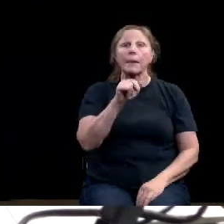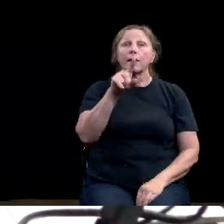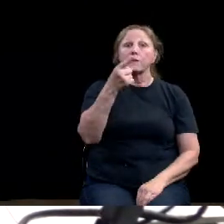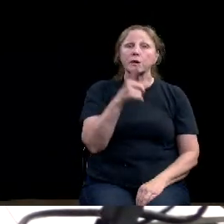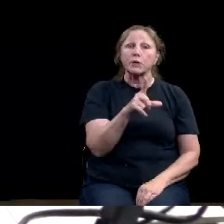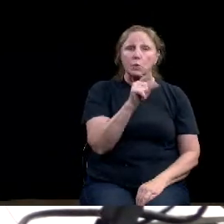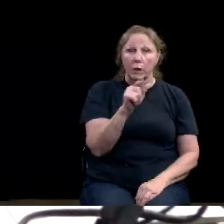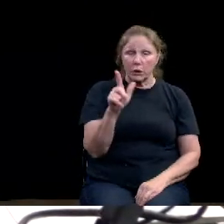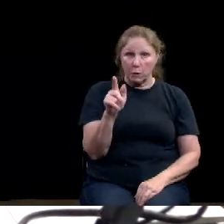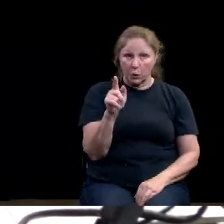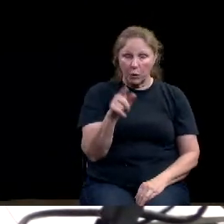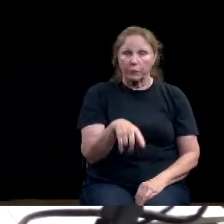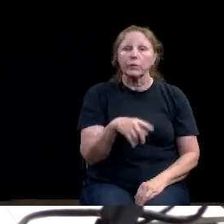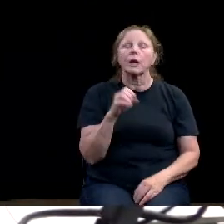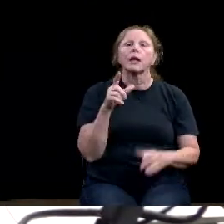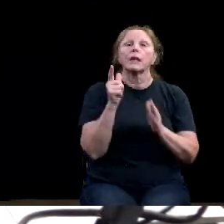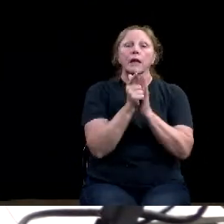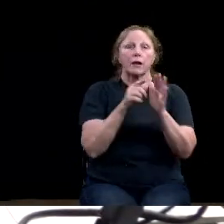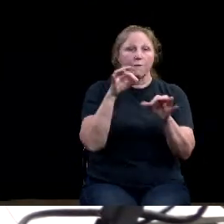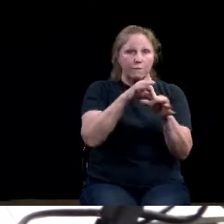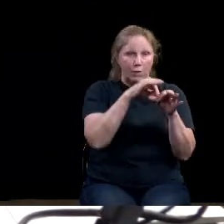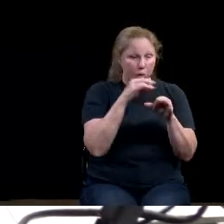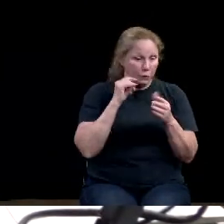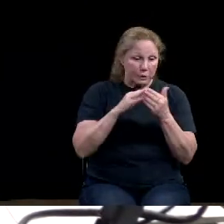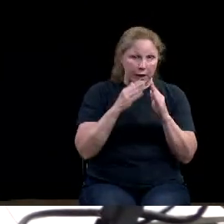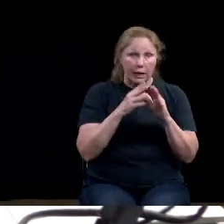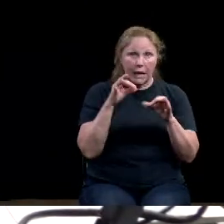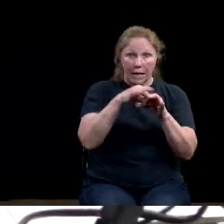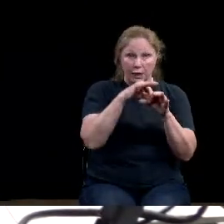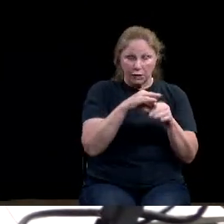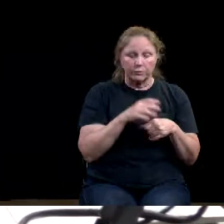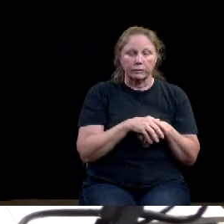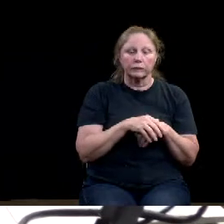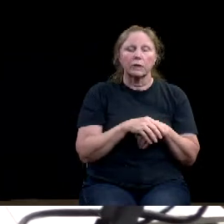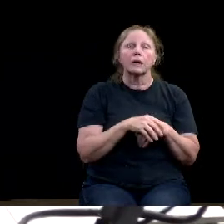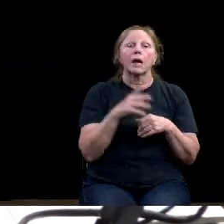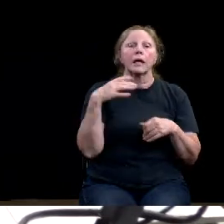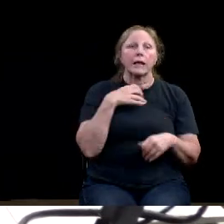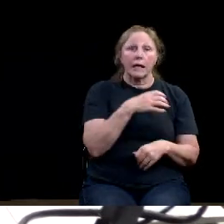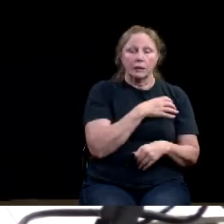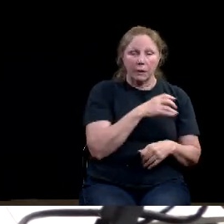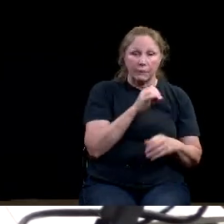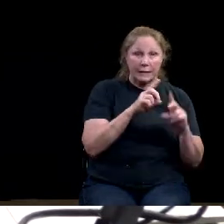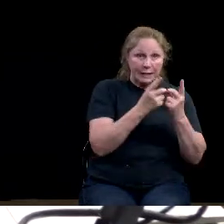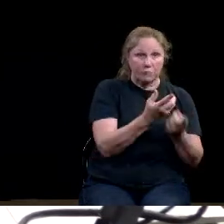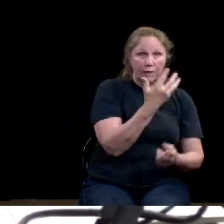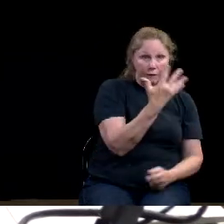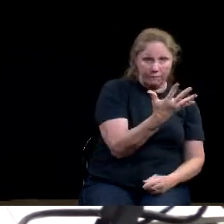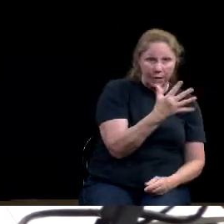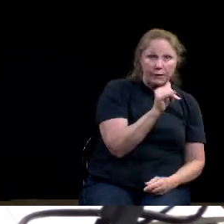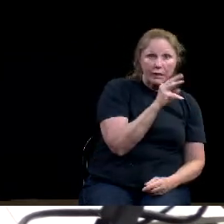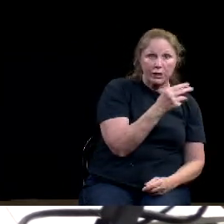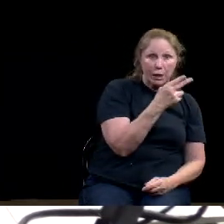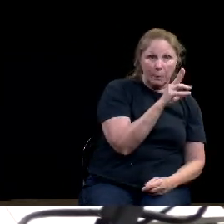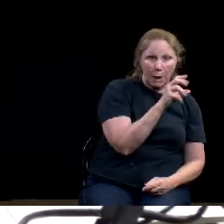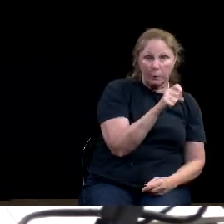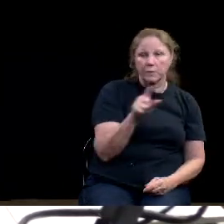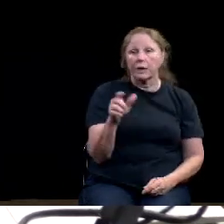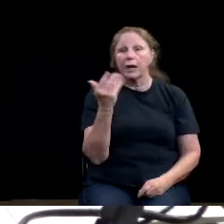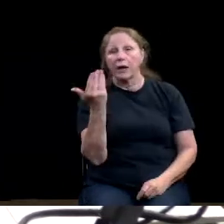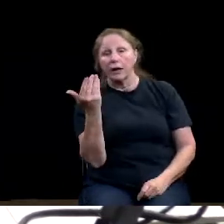Jim Holmes, 1561, 67.87% of the votes. Alan Northcutt, 501,